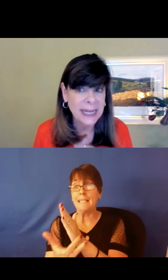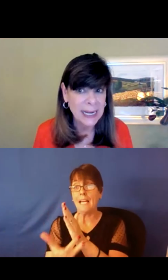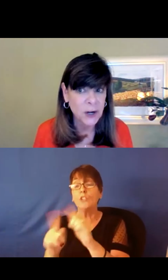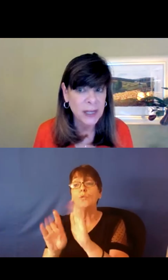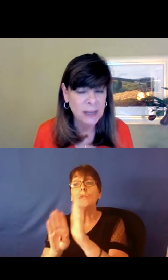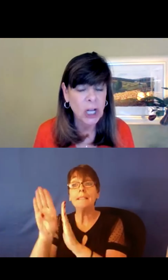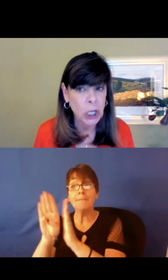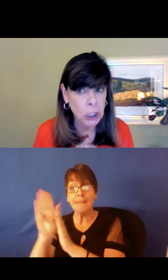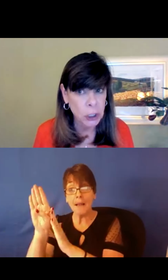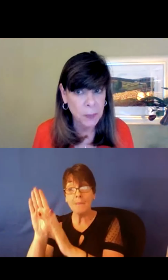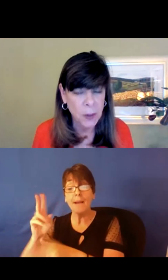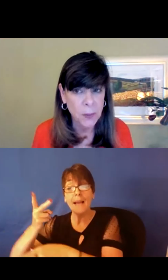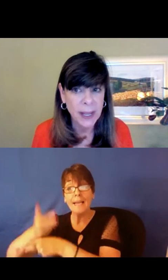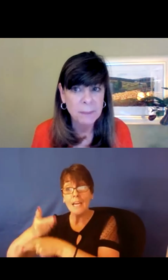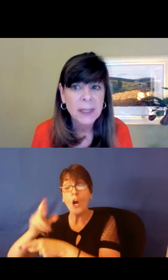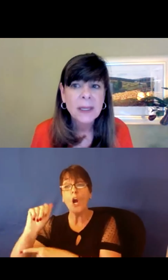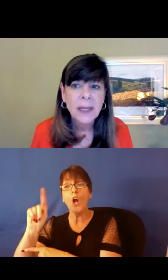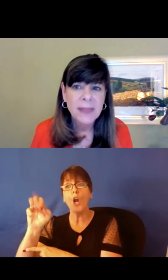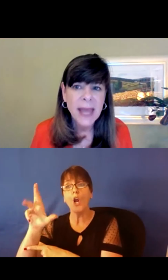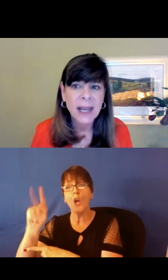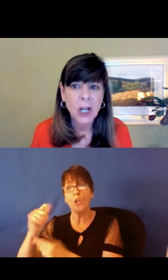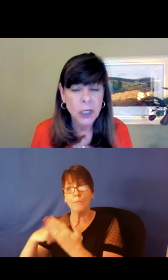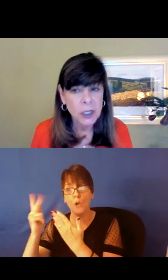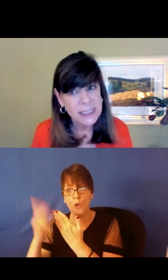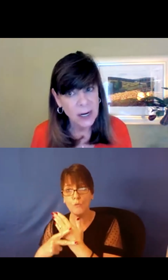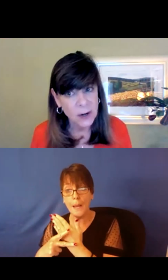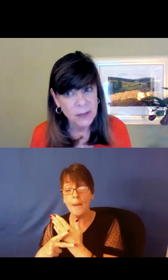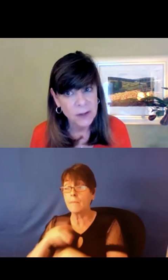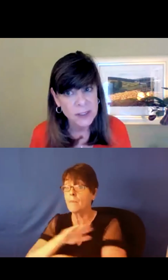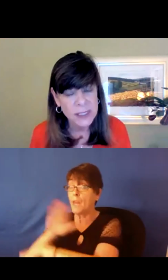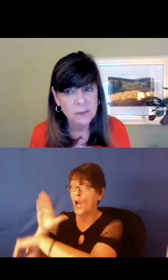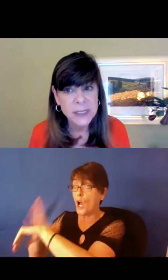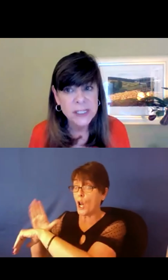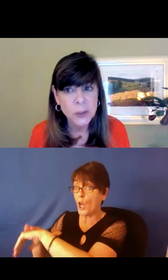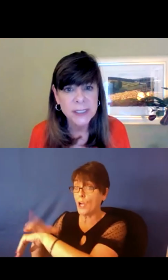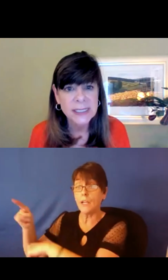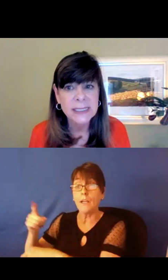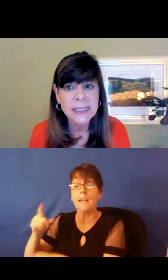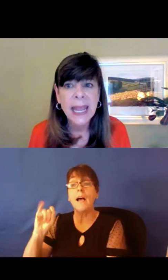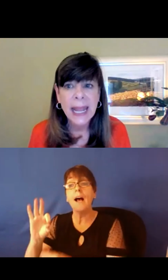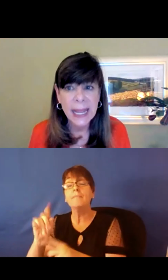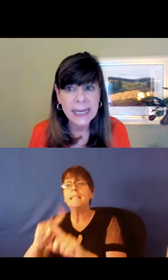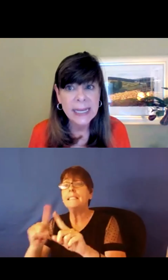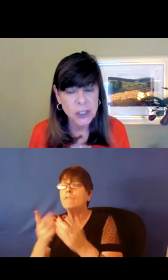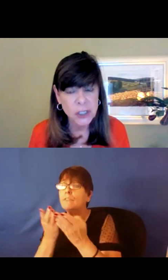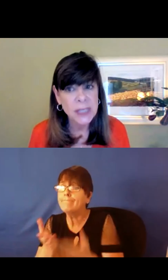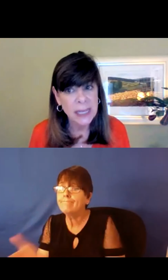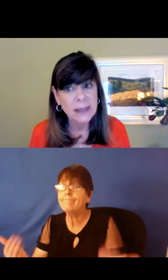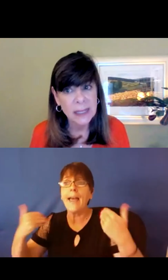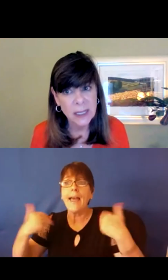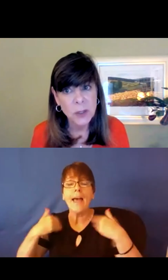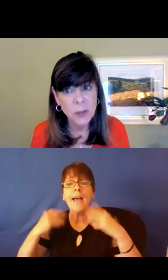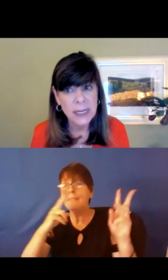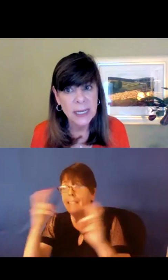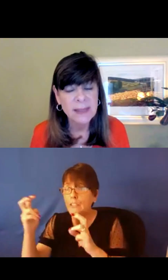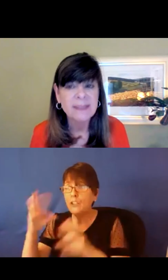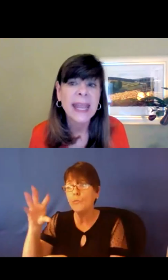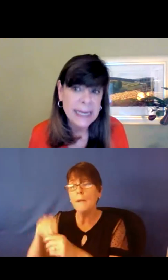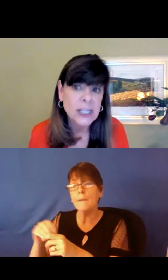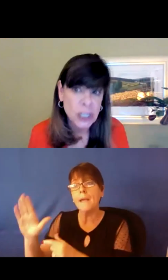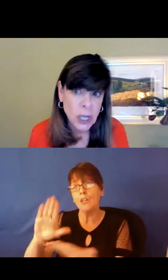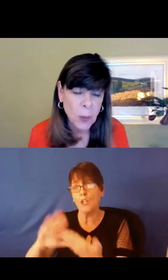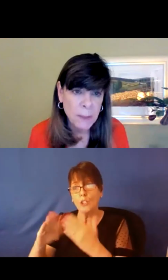a caregiving alert program that alerts caregivers of resources and issues in the community